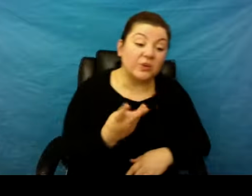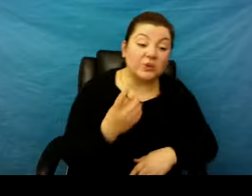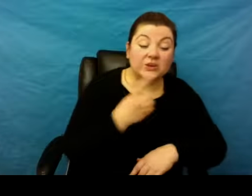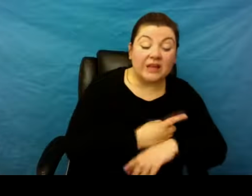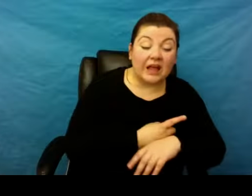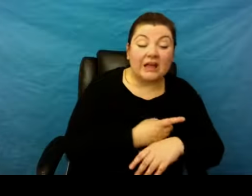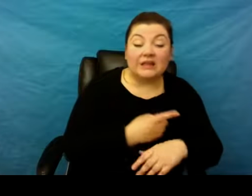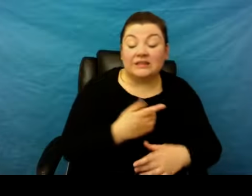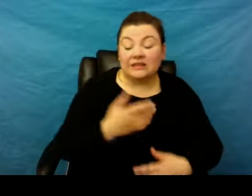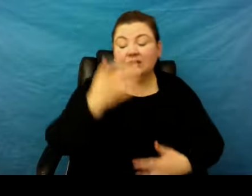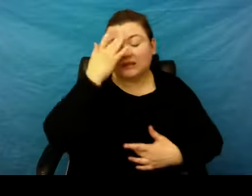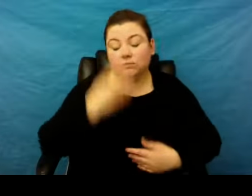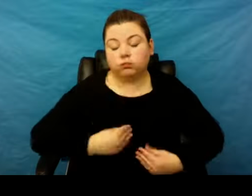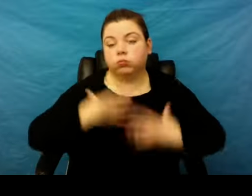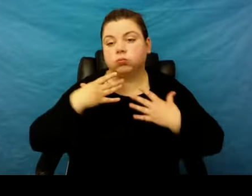someone who